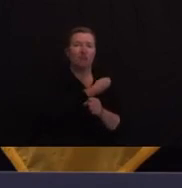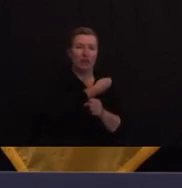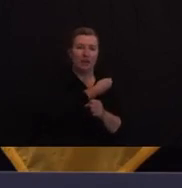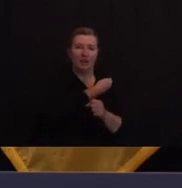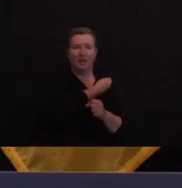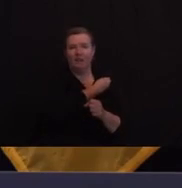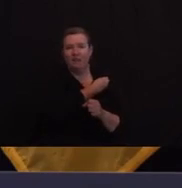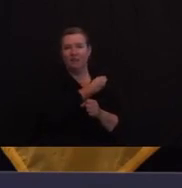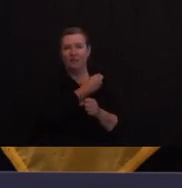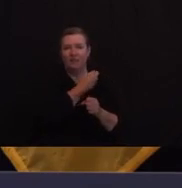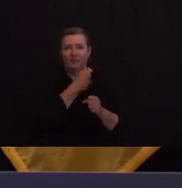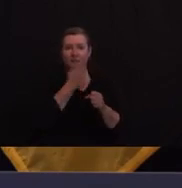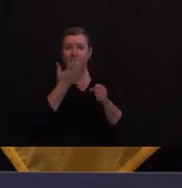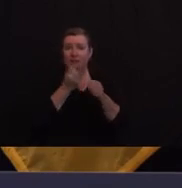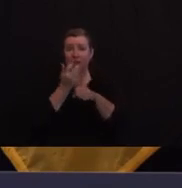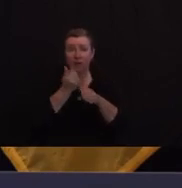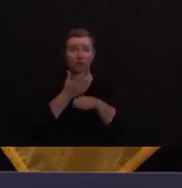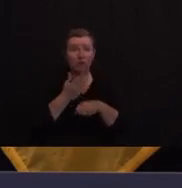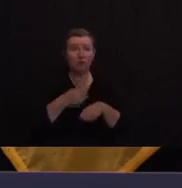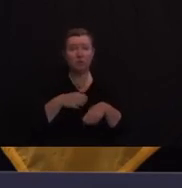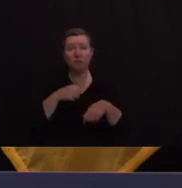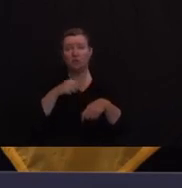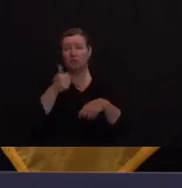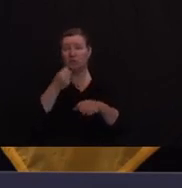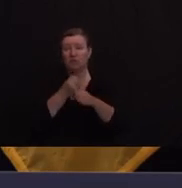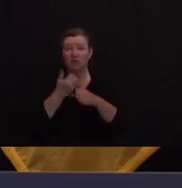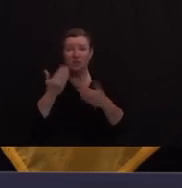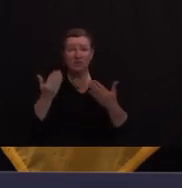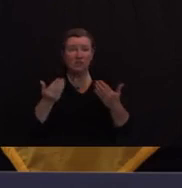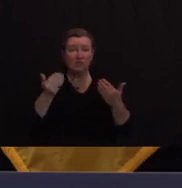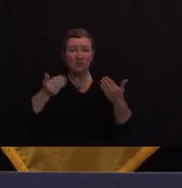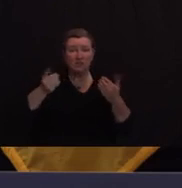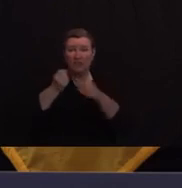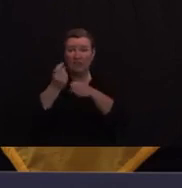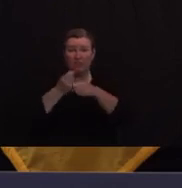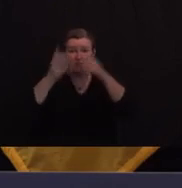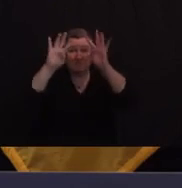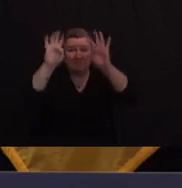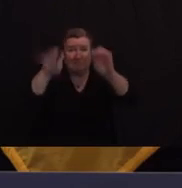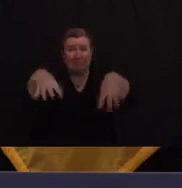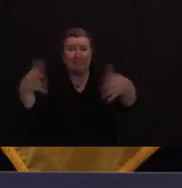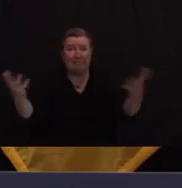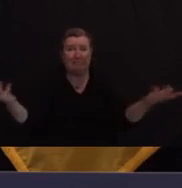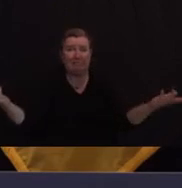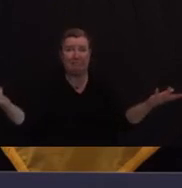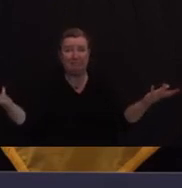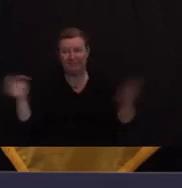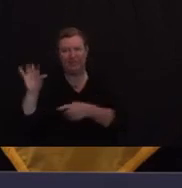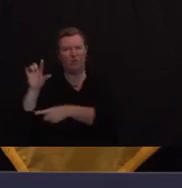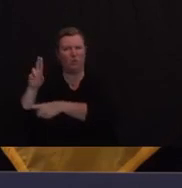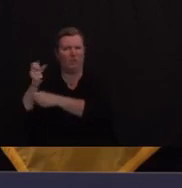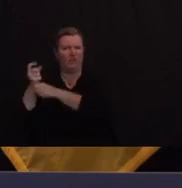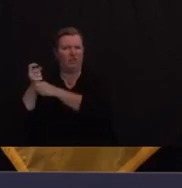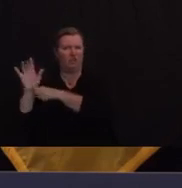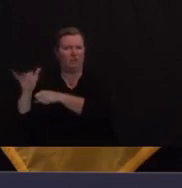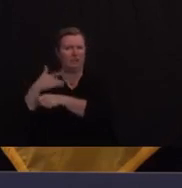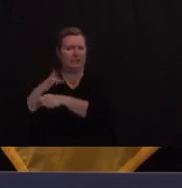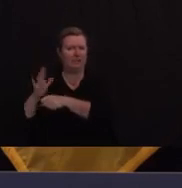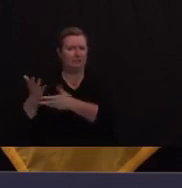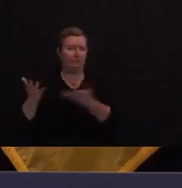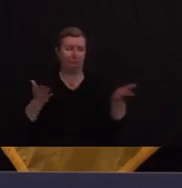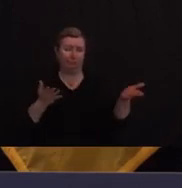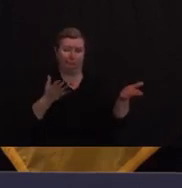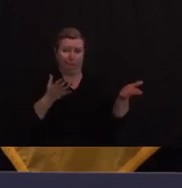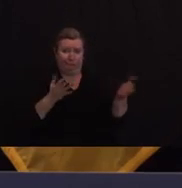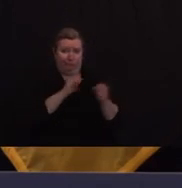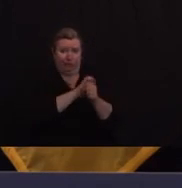have booster requirements, we're going to augment our distribution in the early 2 or 3 months of